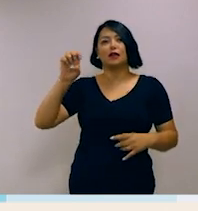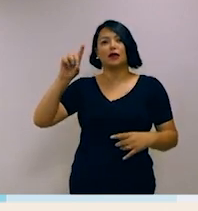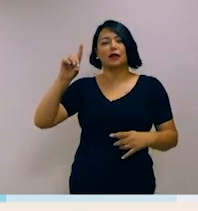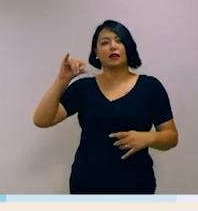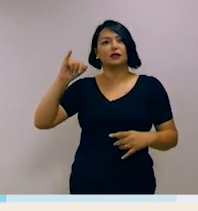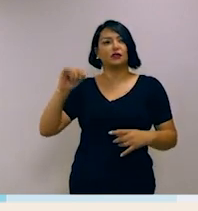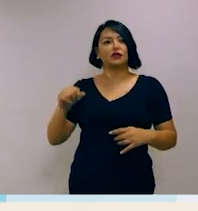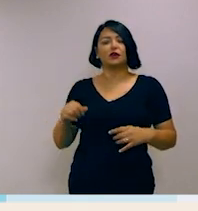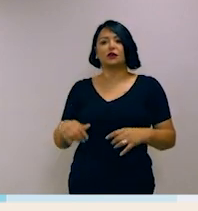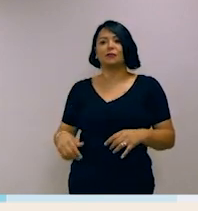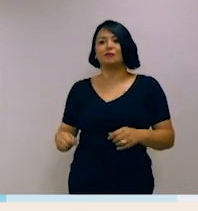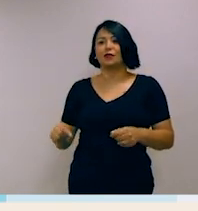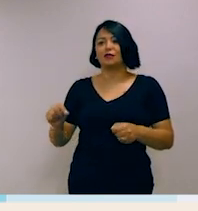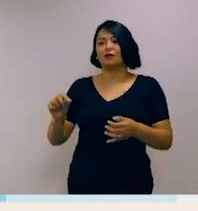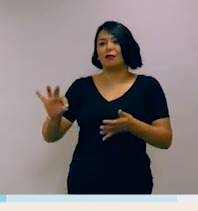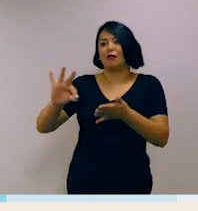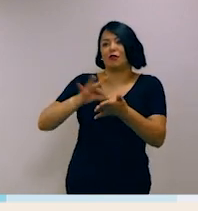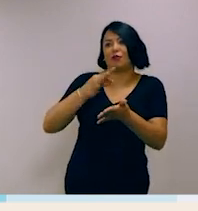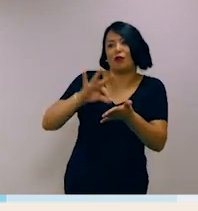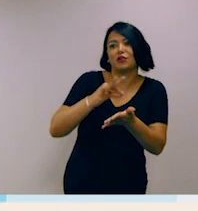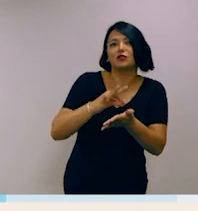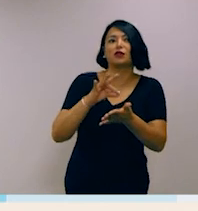and so on and so forth.